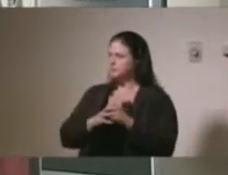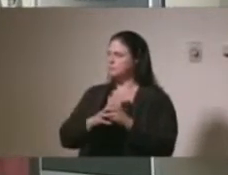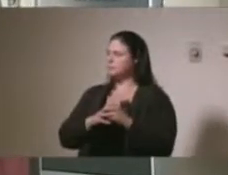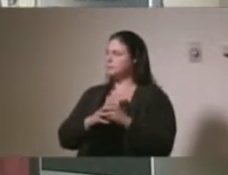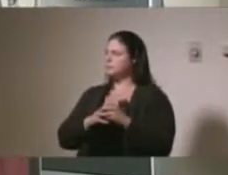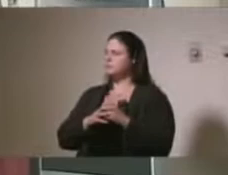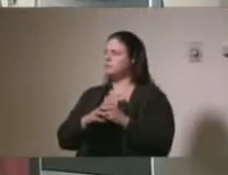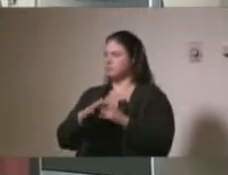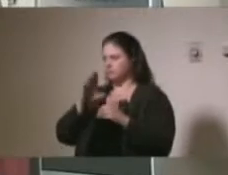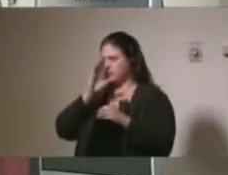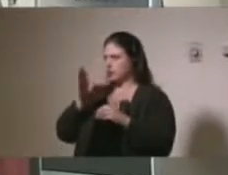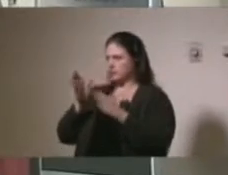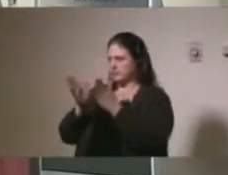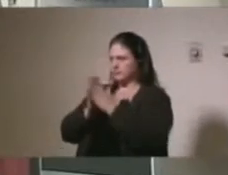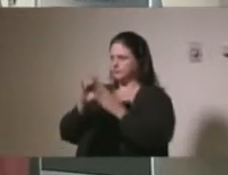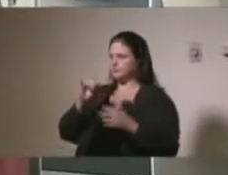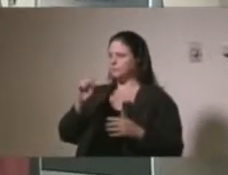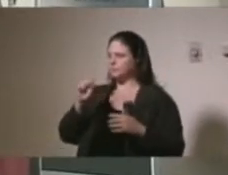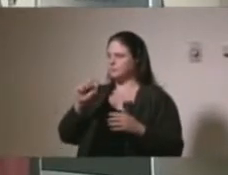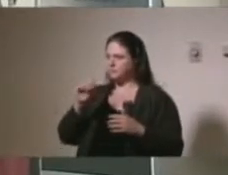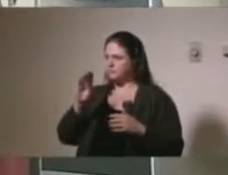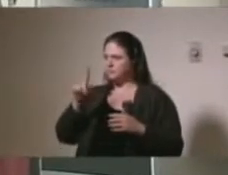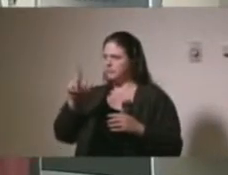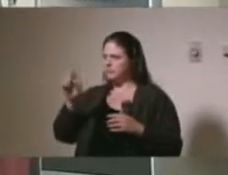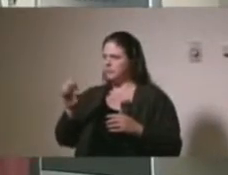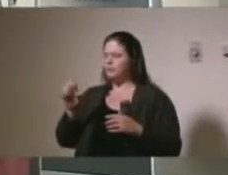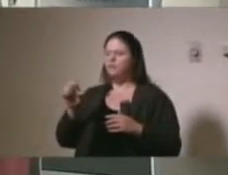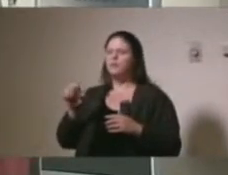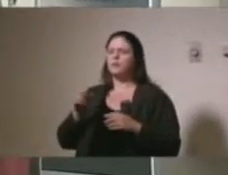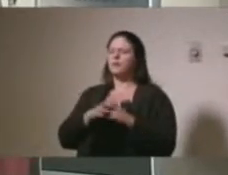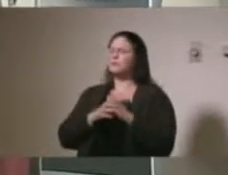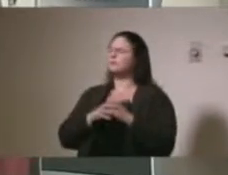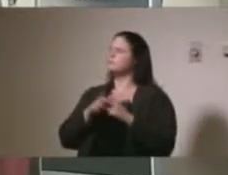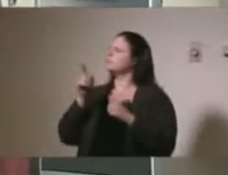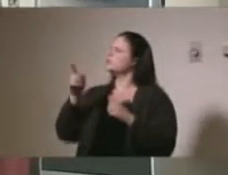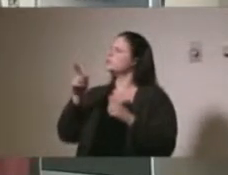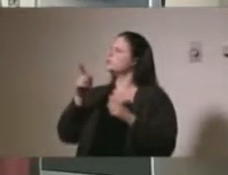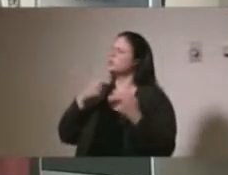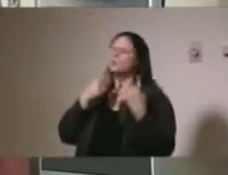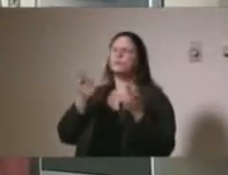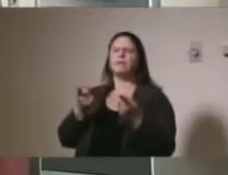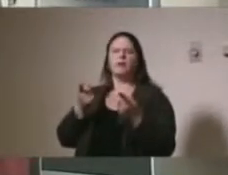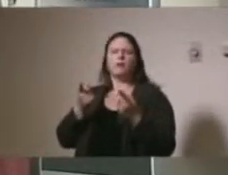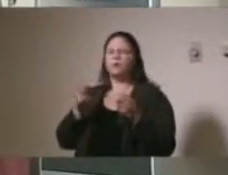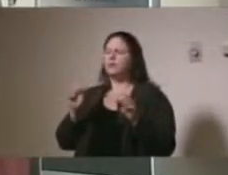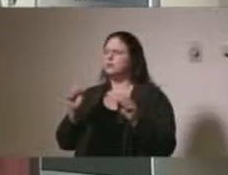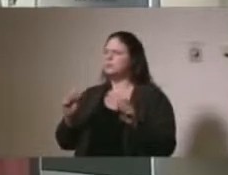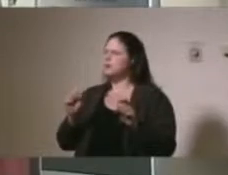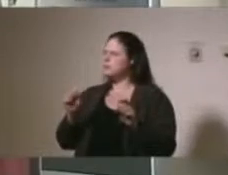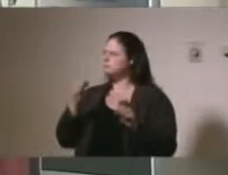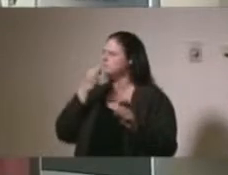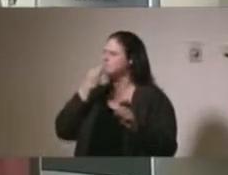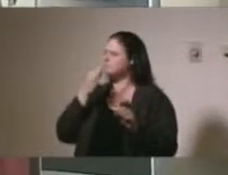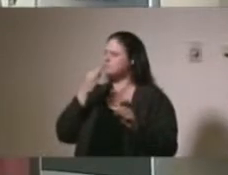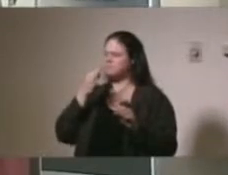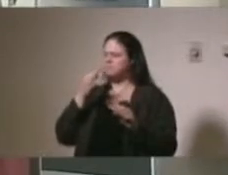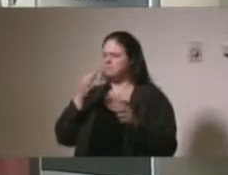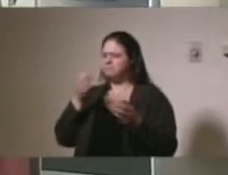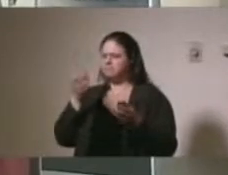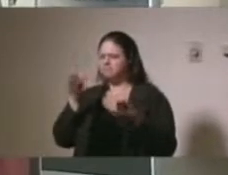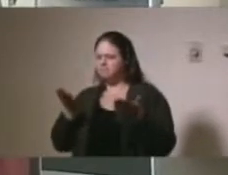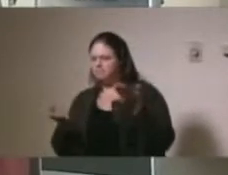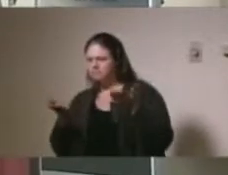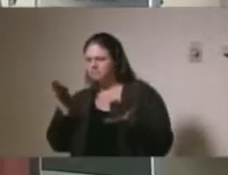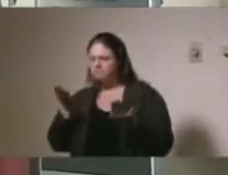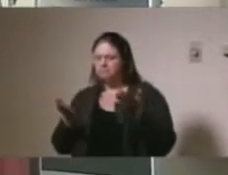for Isabelle. The question is, how have you so far managed to juggle between the